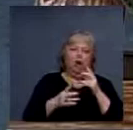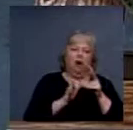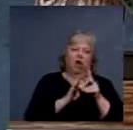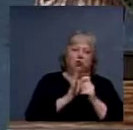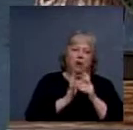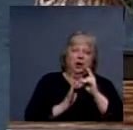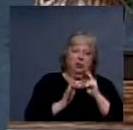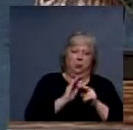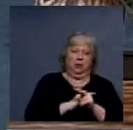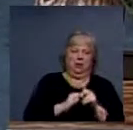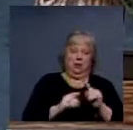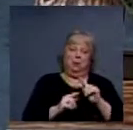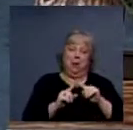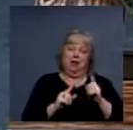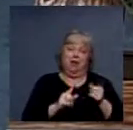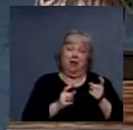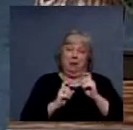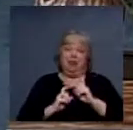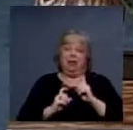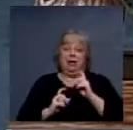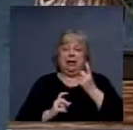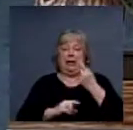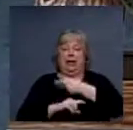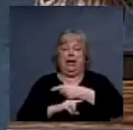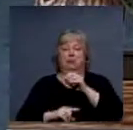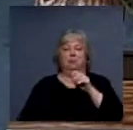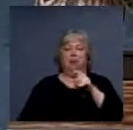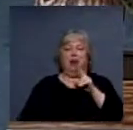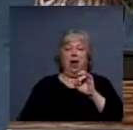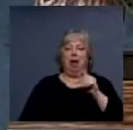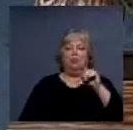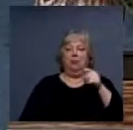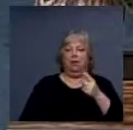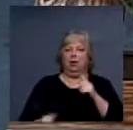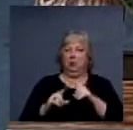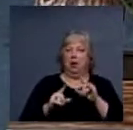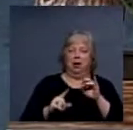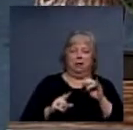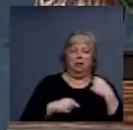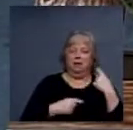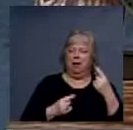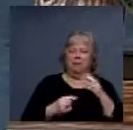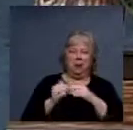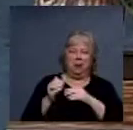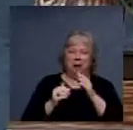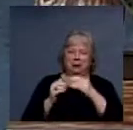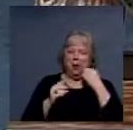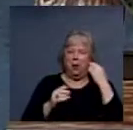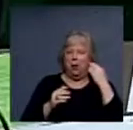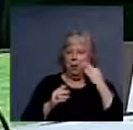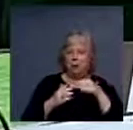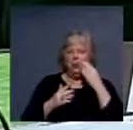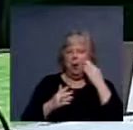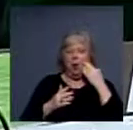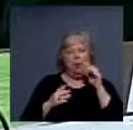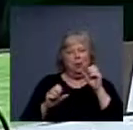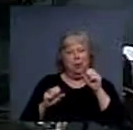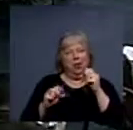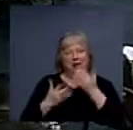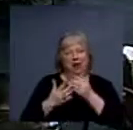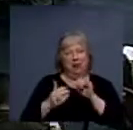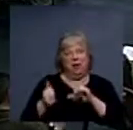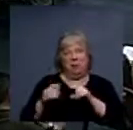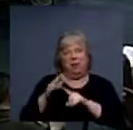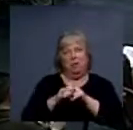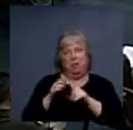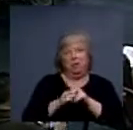They've given us a date, April 1st, but if you ever built a home, you know that's a soft date. Okay, thank you.